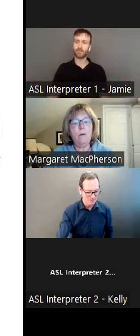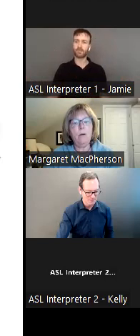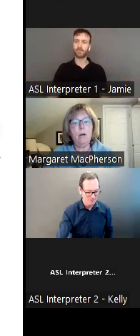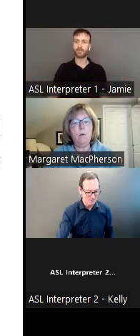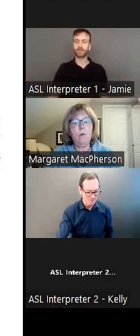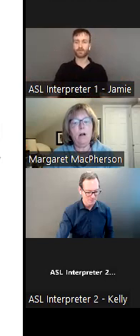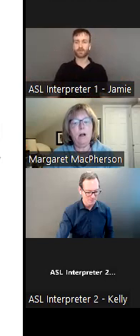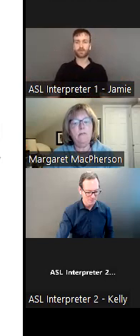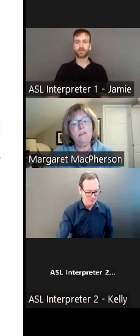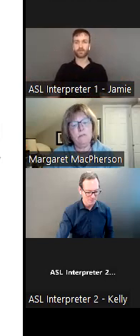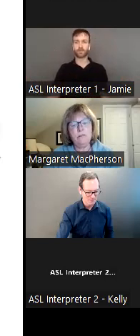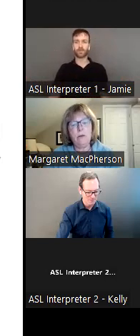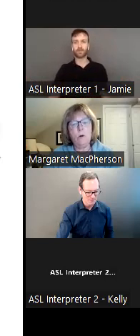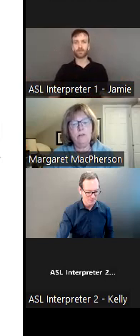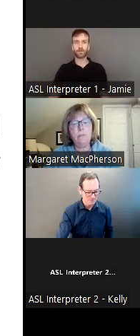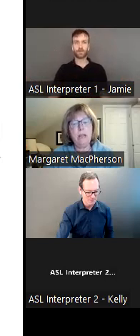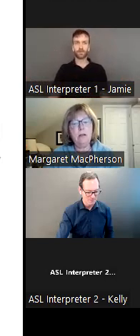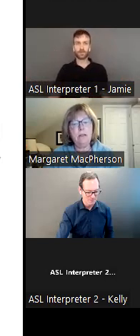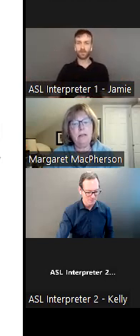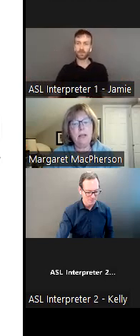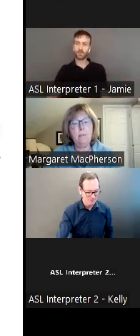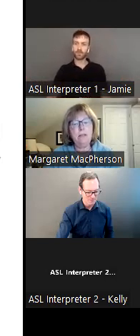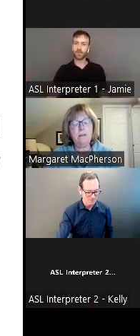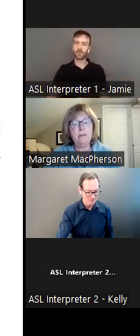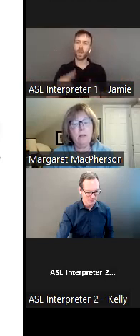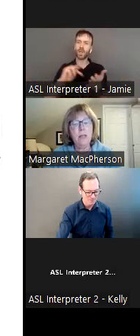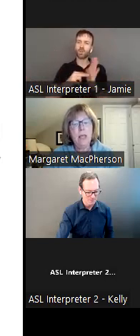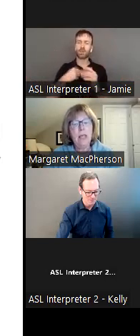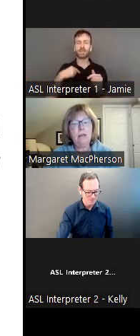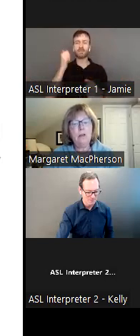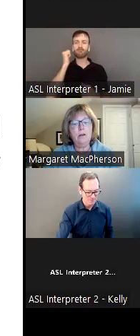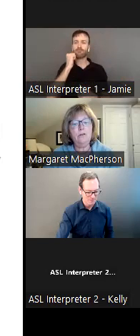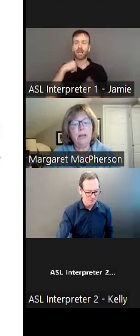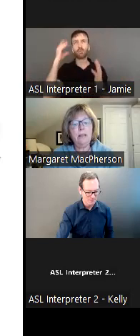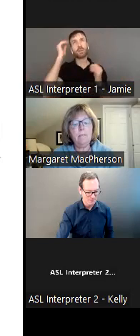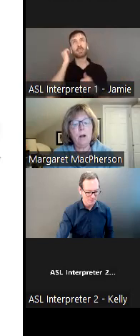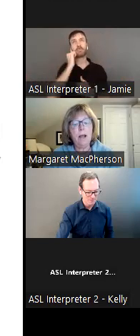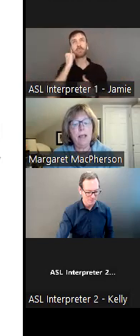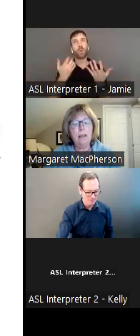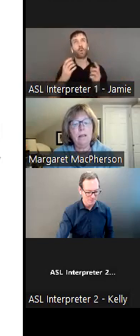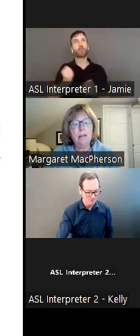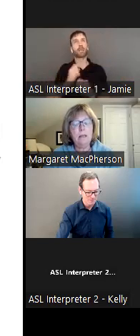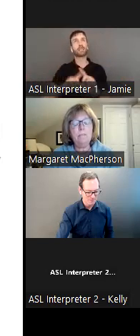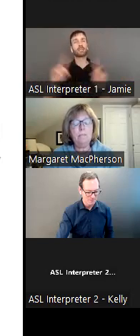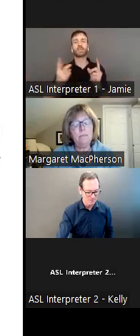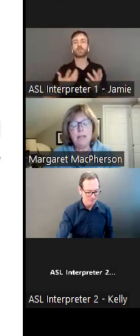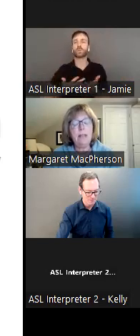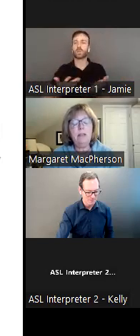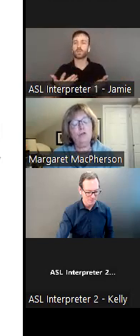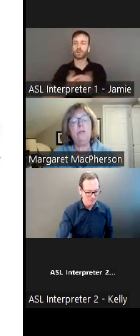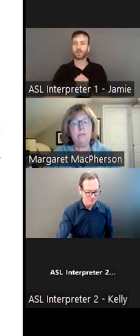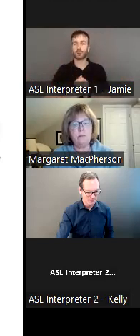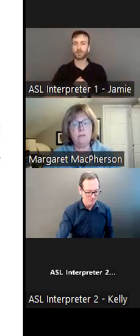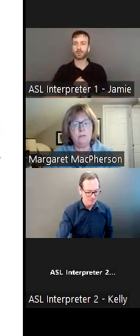about what kind of a difference I want to make on a day-to-day basis, and to understand that my